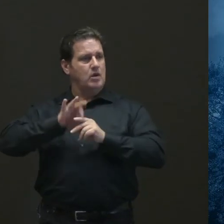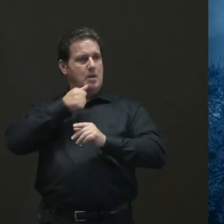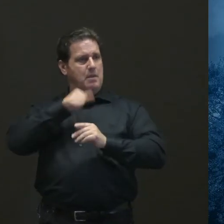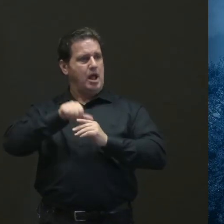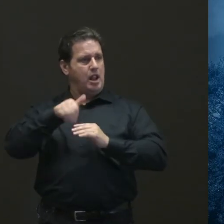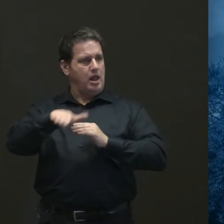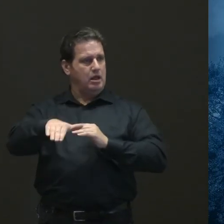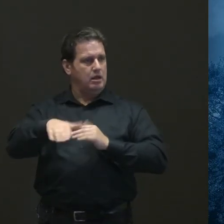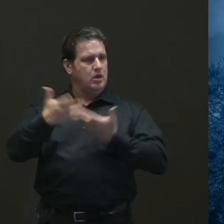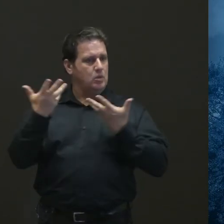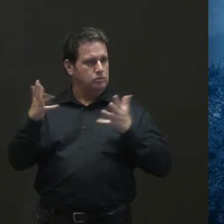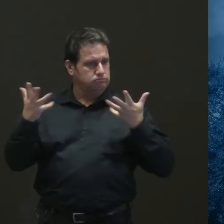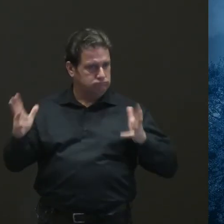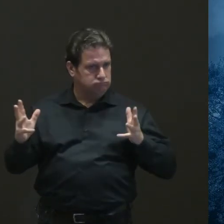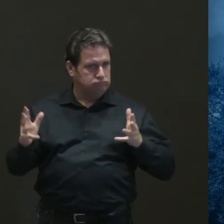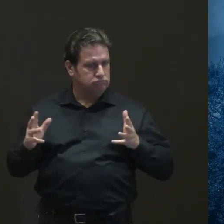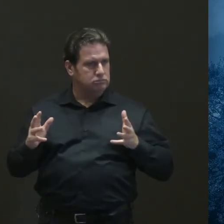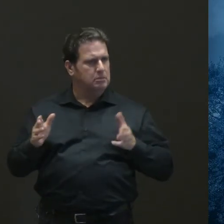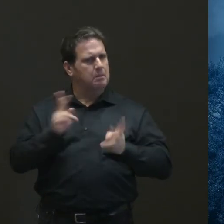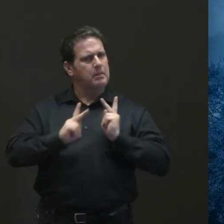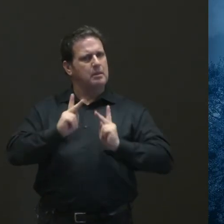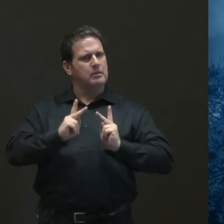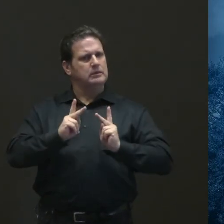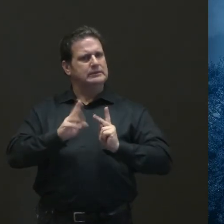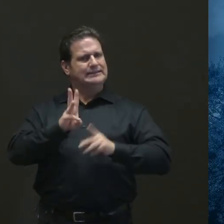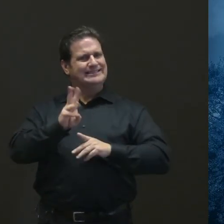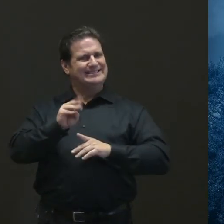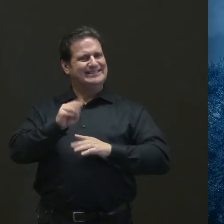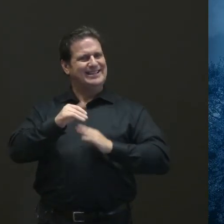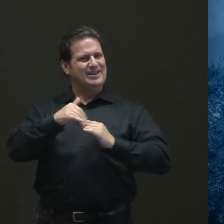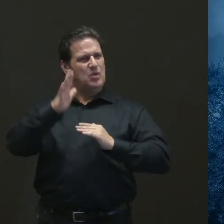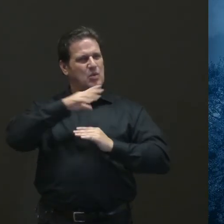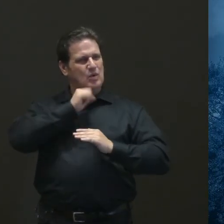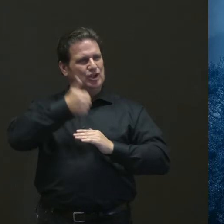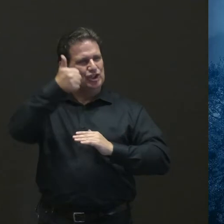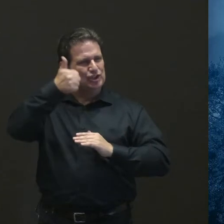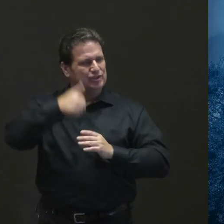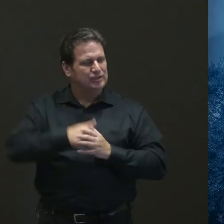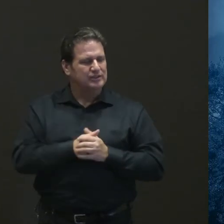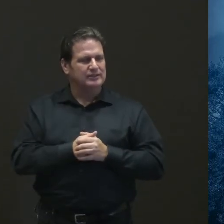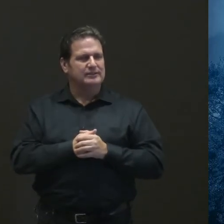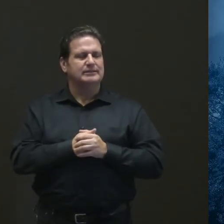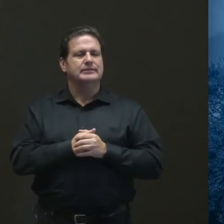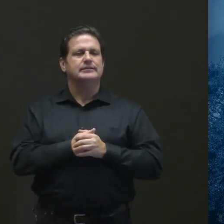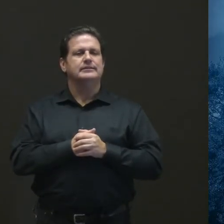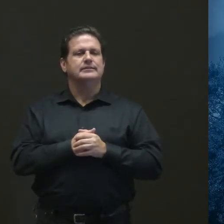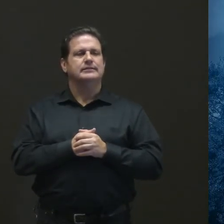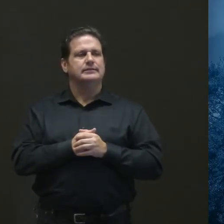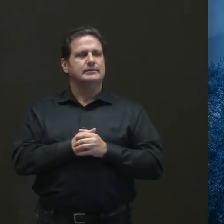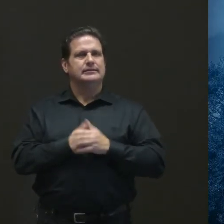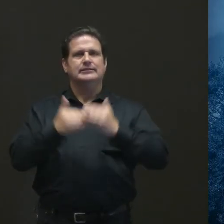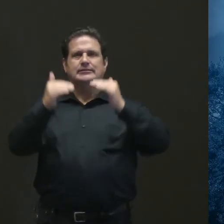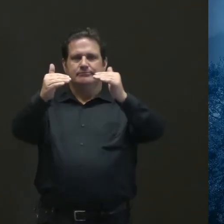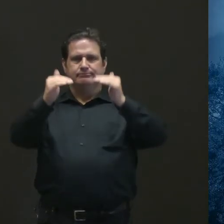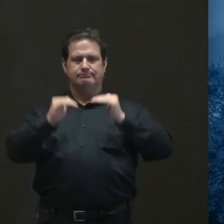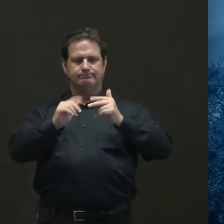mail already were people that are 60 years old and above. The next slice down